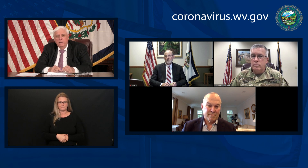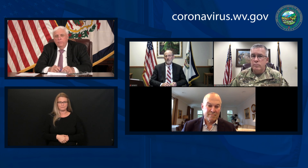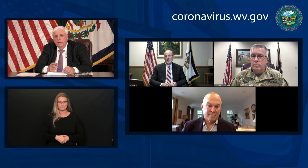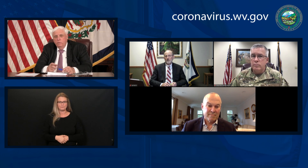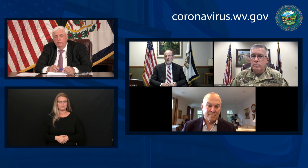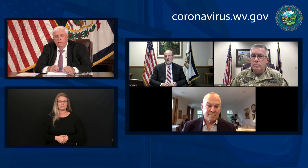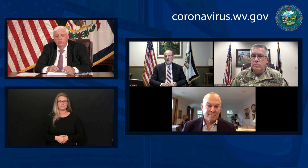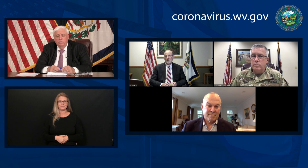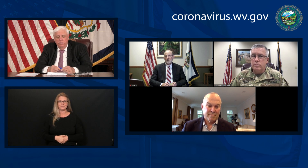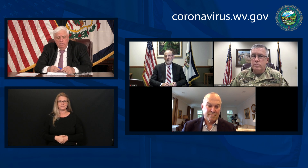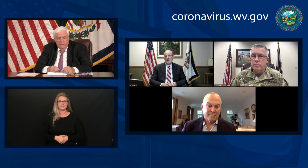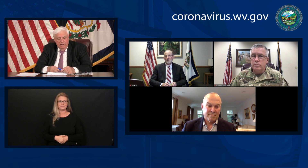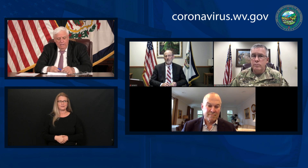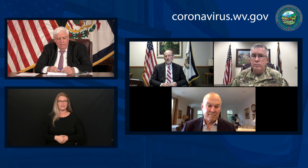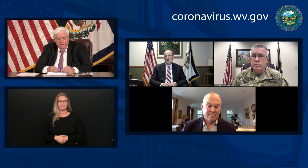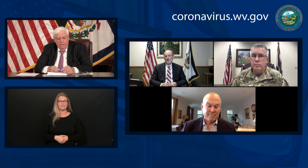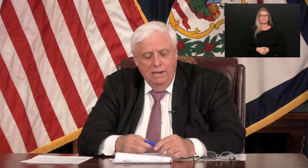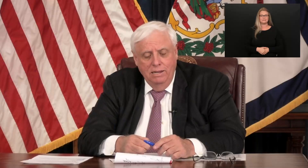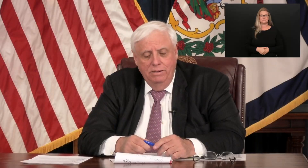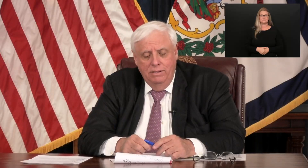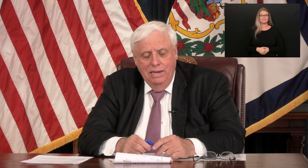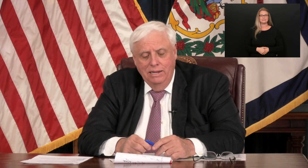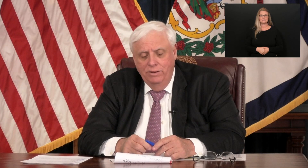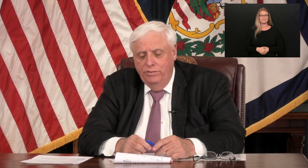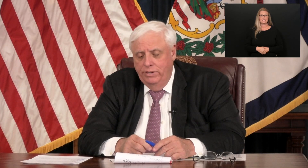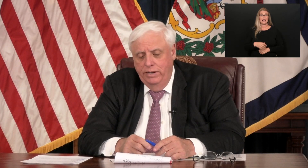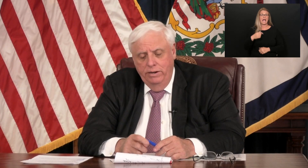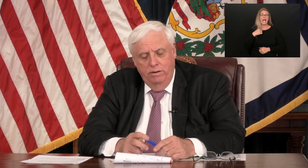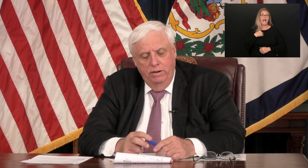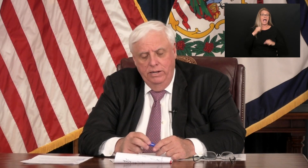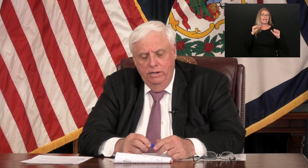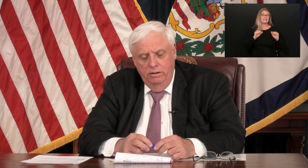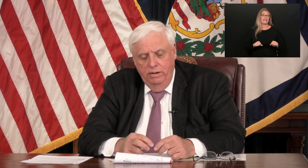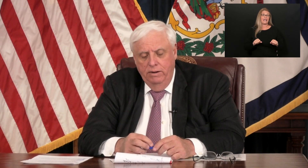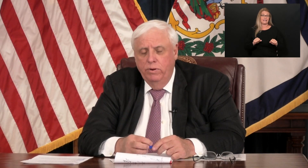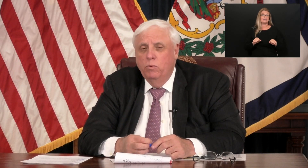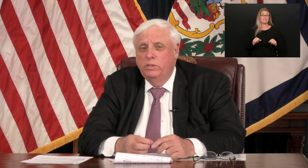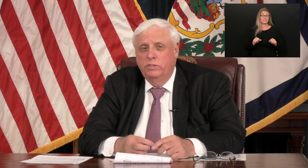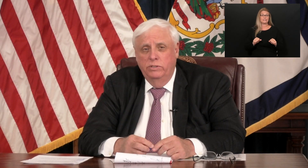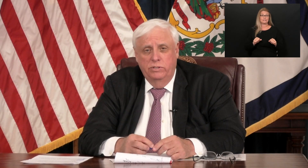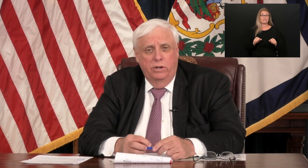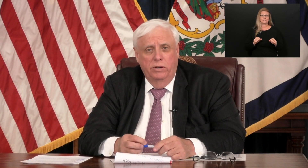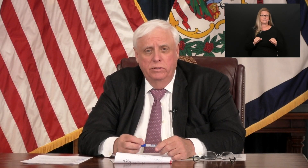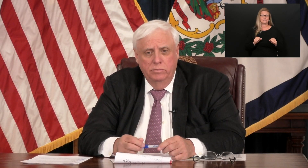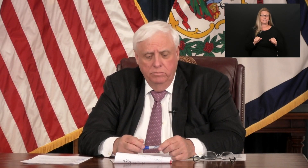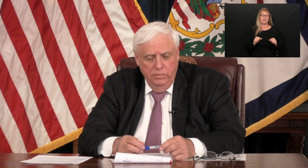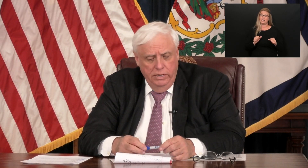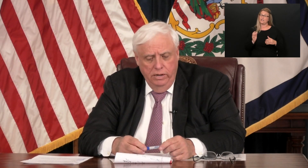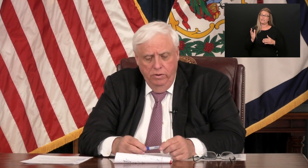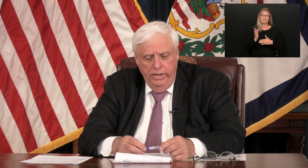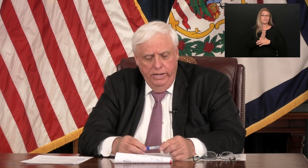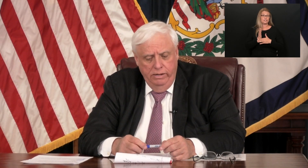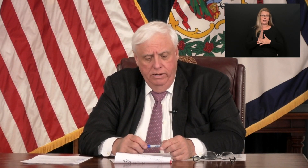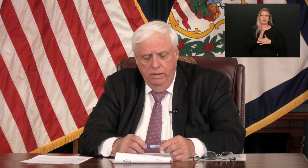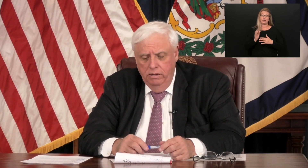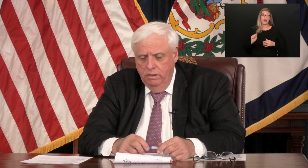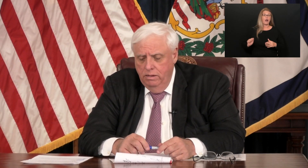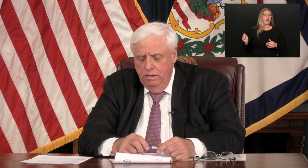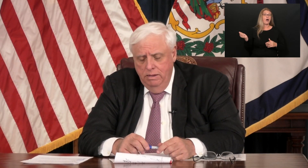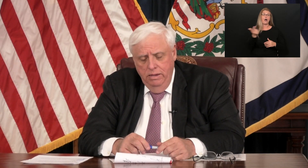Well, I think it was Sarah. Sarah, I can share in everyone's concern,